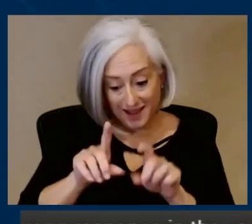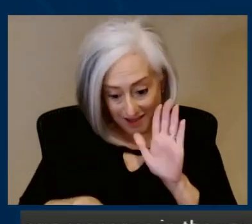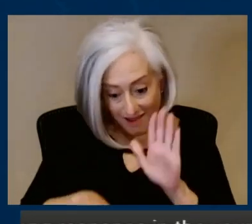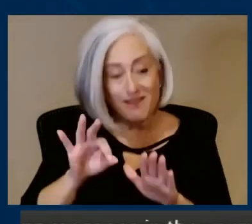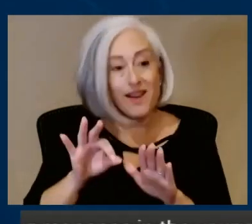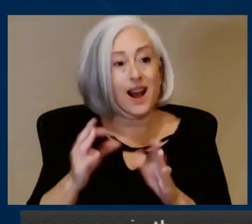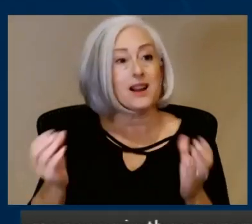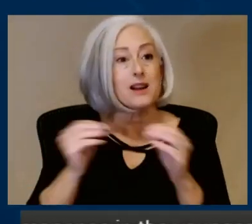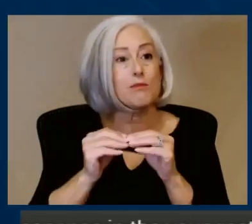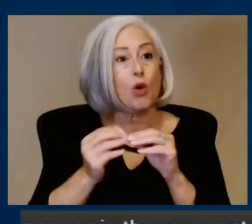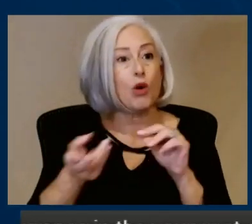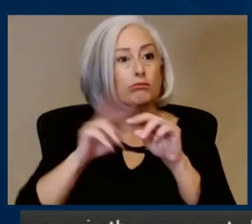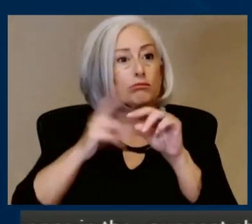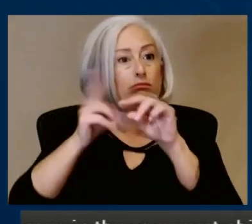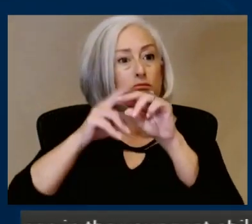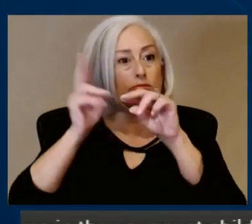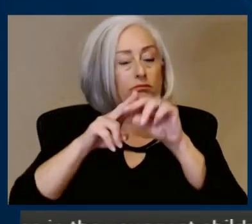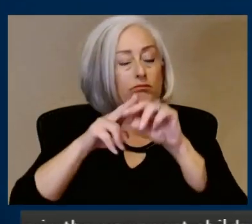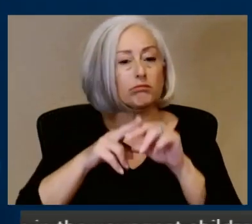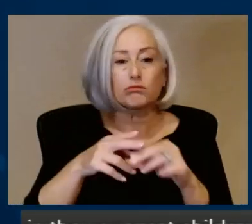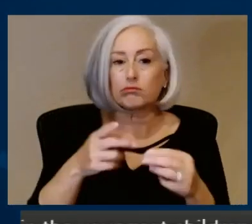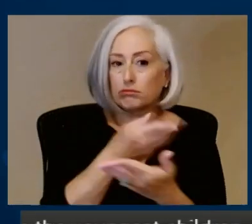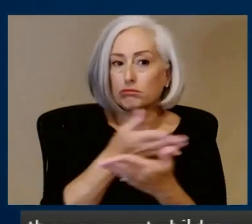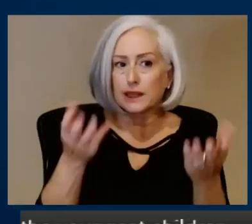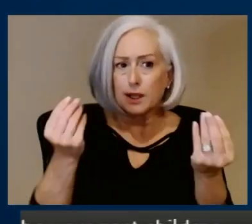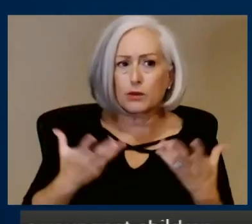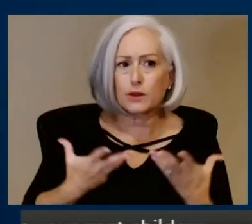get us started on what we can tell about this. What does it mean?